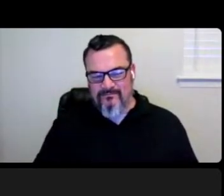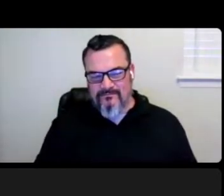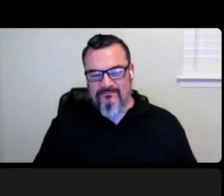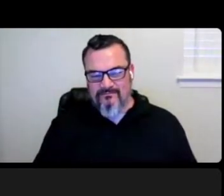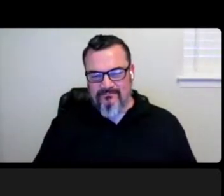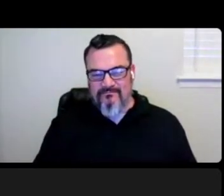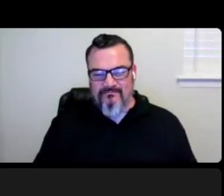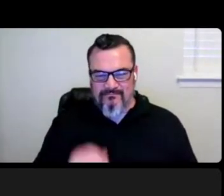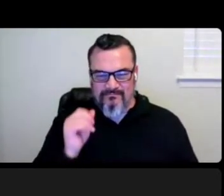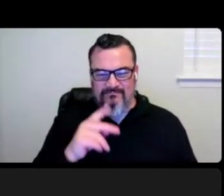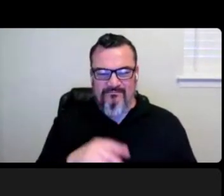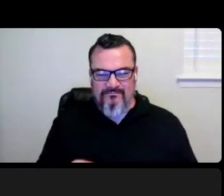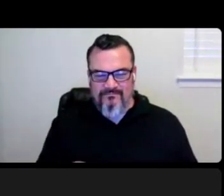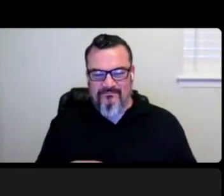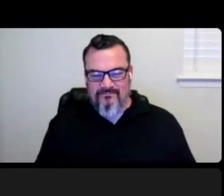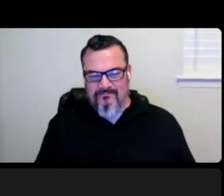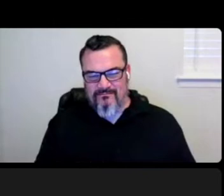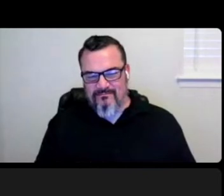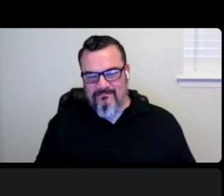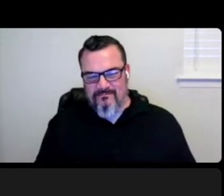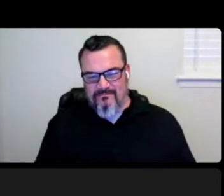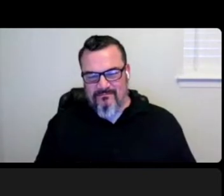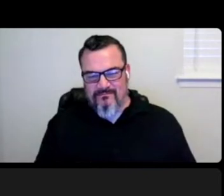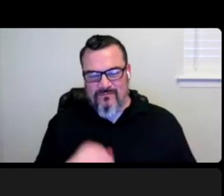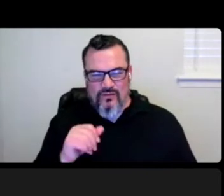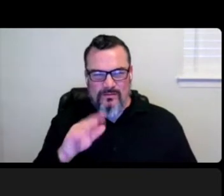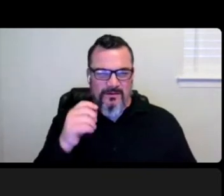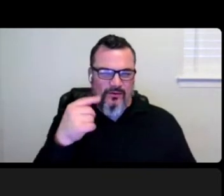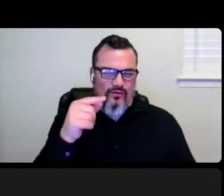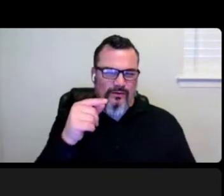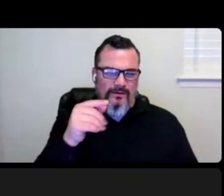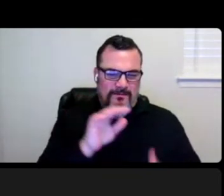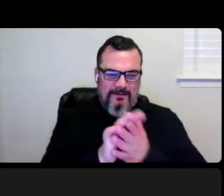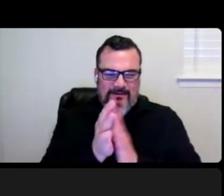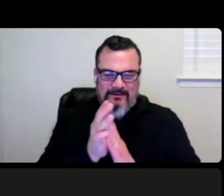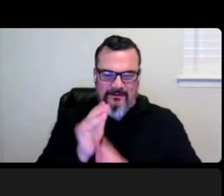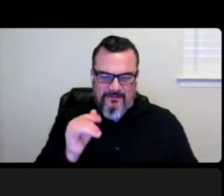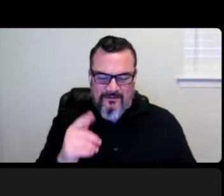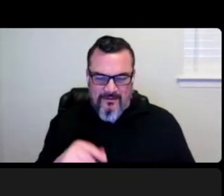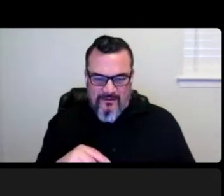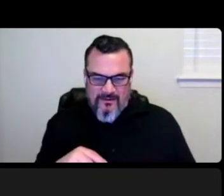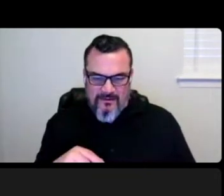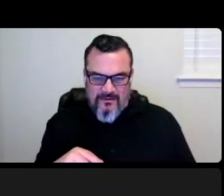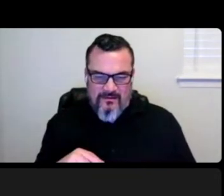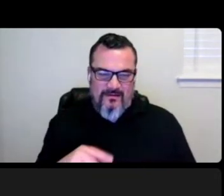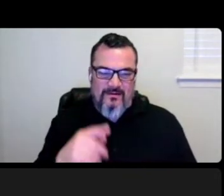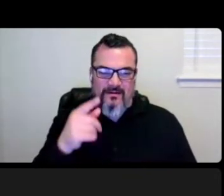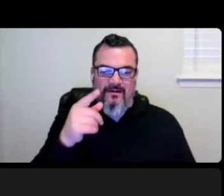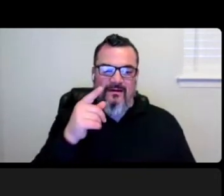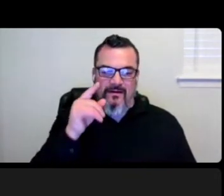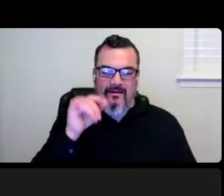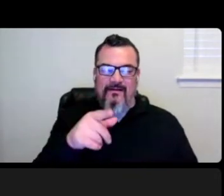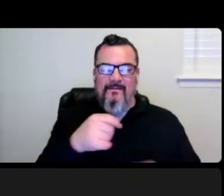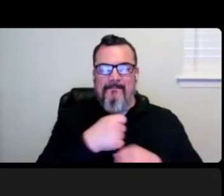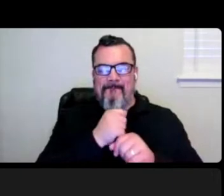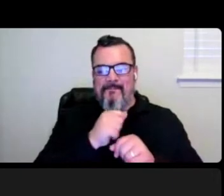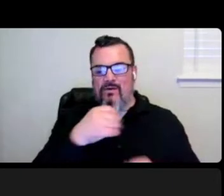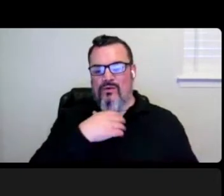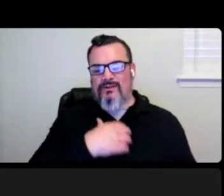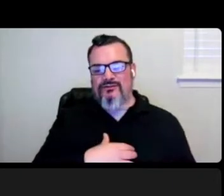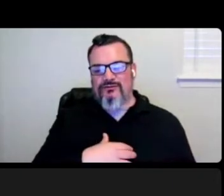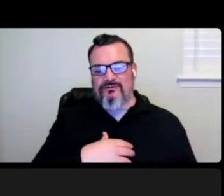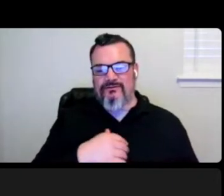Okay. There you go. Could have been Greenpeace. I thought of that. That's another one people often say. Granting the wish, who's that?